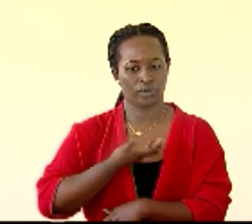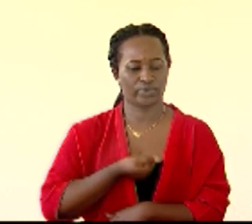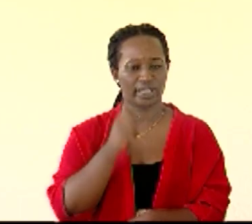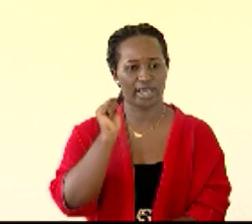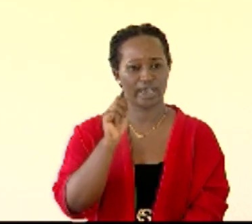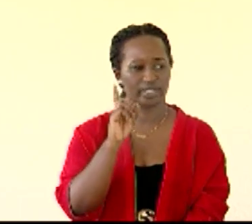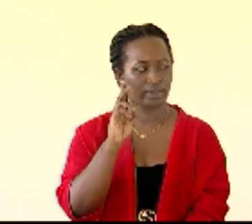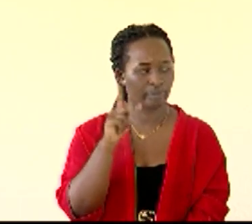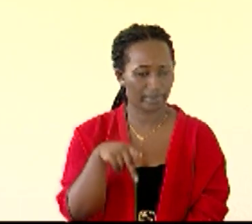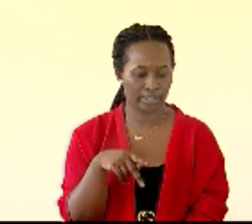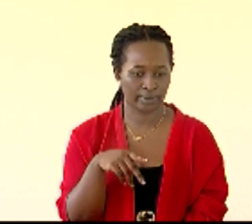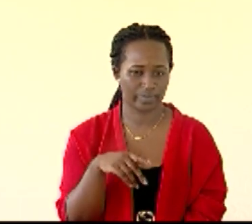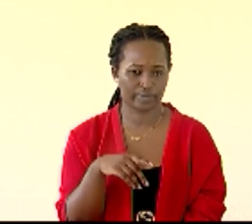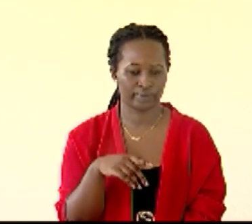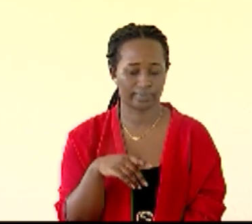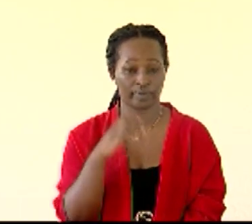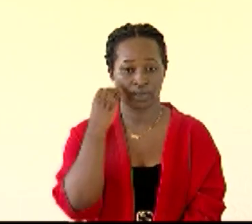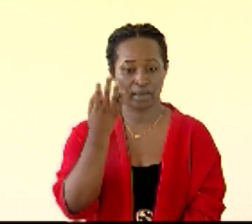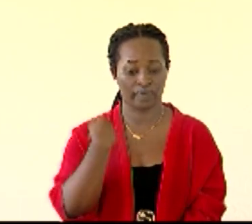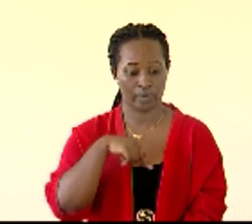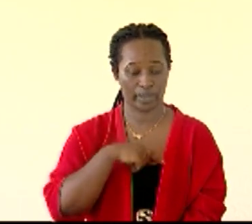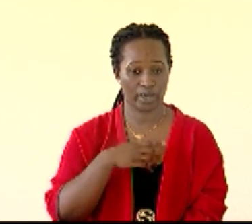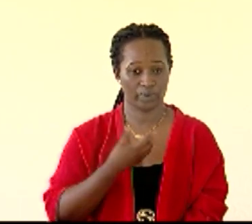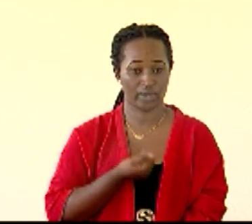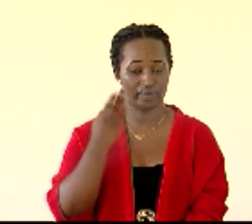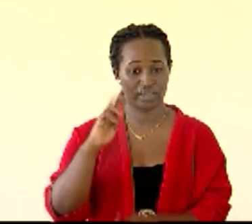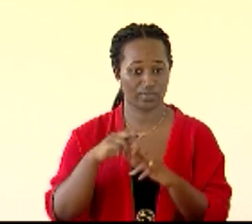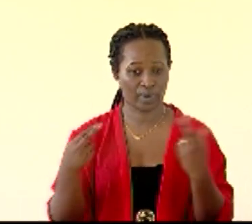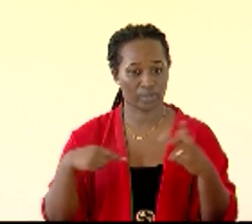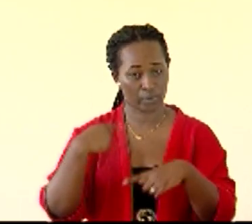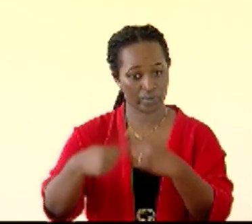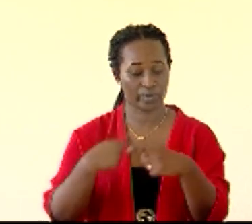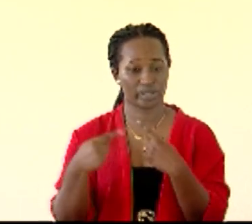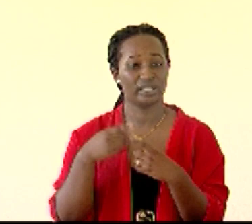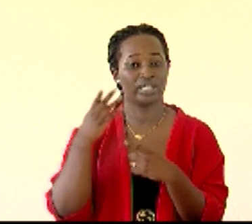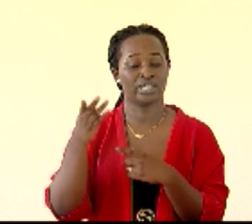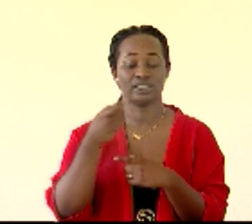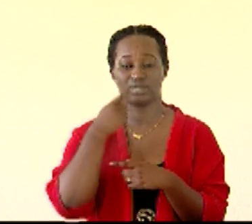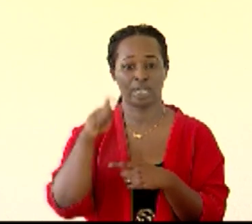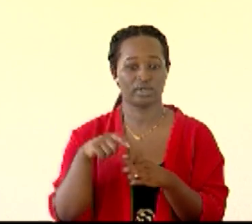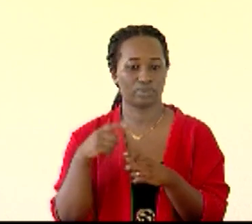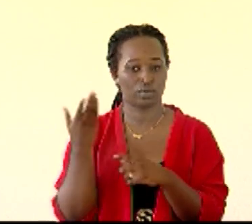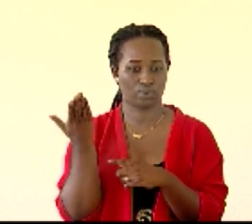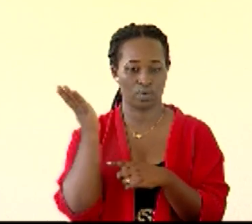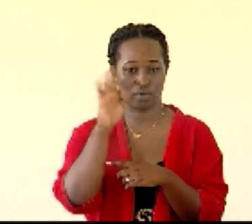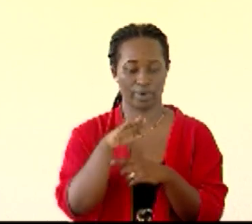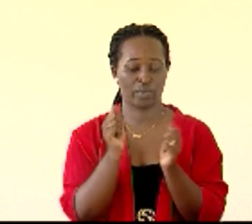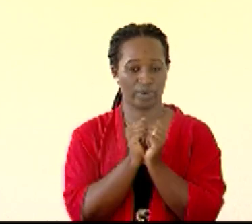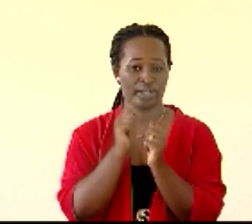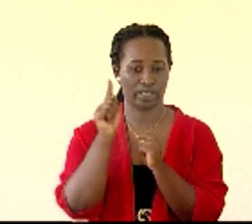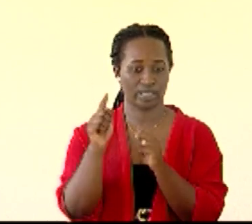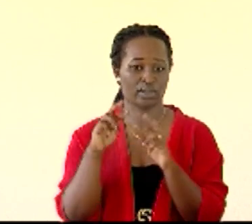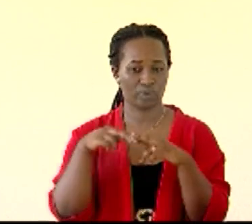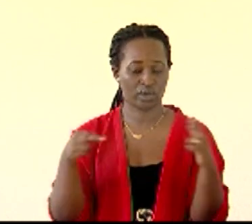ADP, if we are to have this reaction continuing, this has to go back to the light reactions and